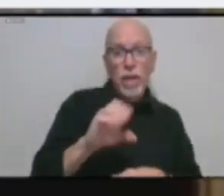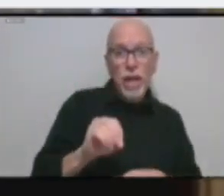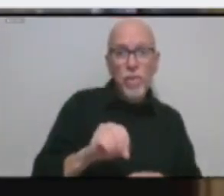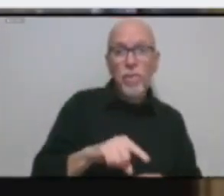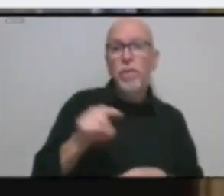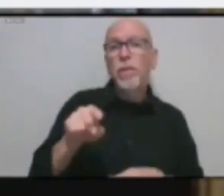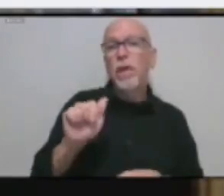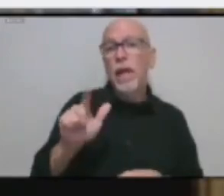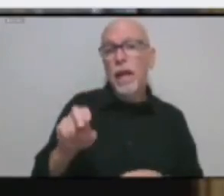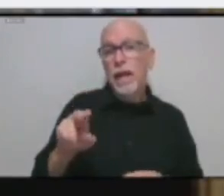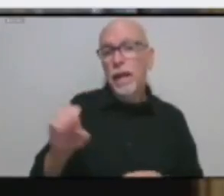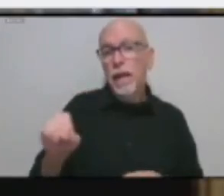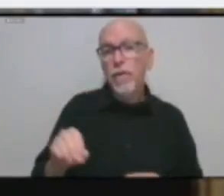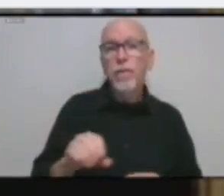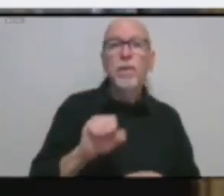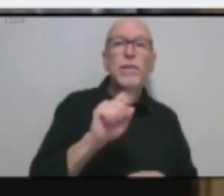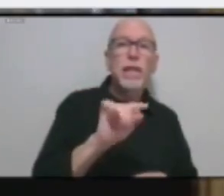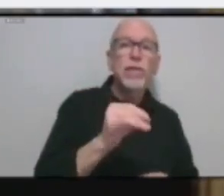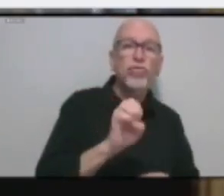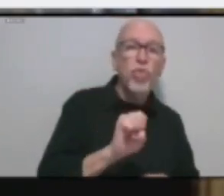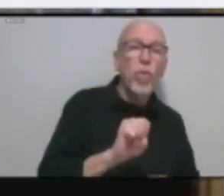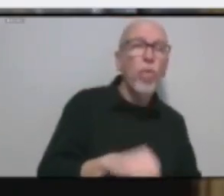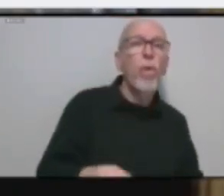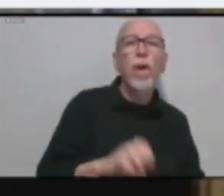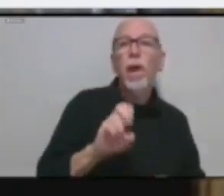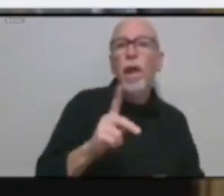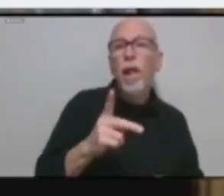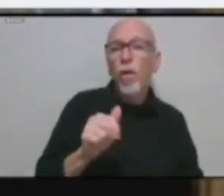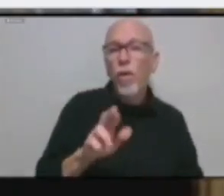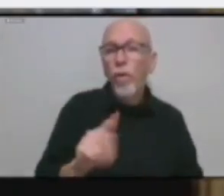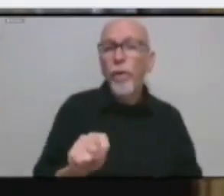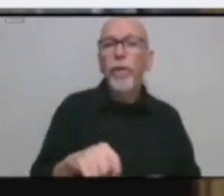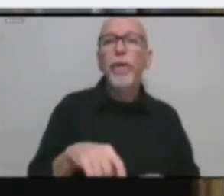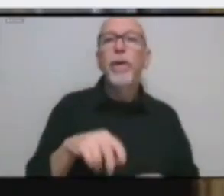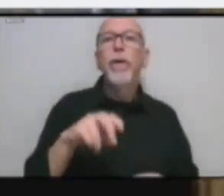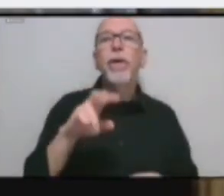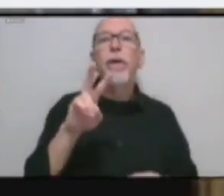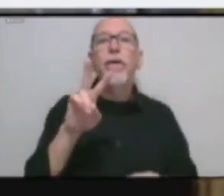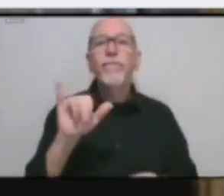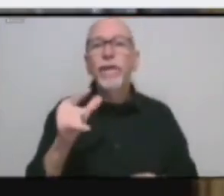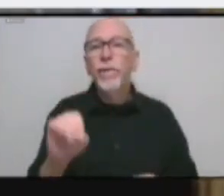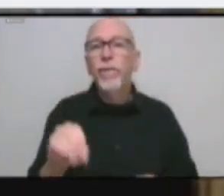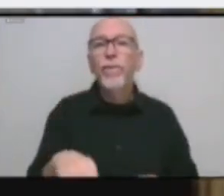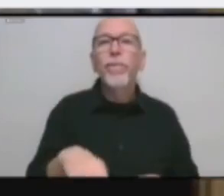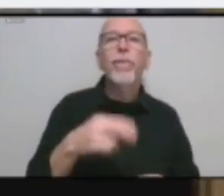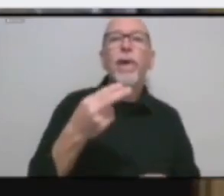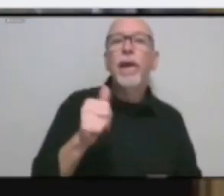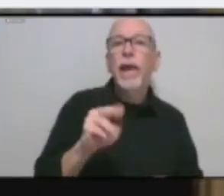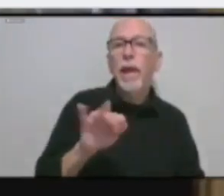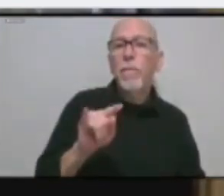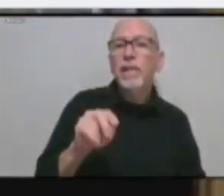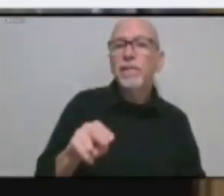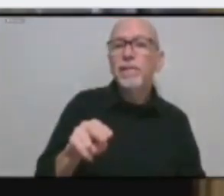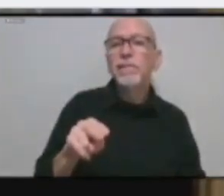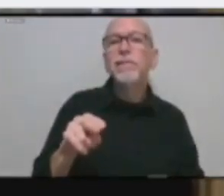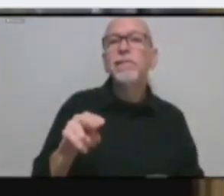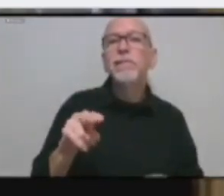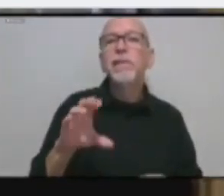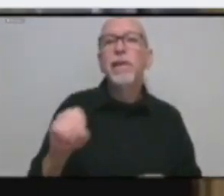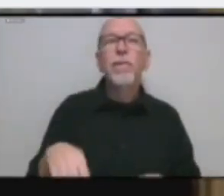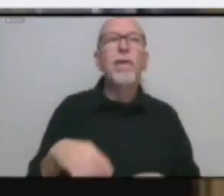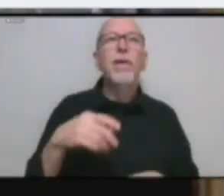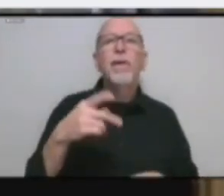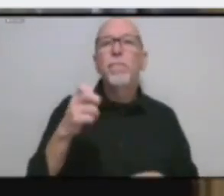and St. Joe County thinking regionally, Elkhart, Monroe County, Vigo County, Hamilton County, Fishers, Petersburg,